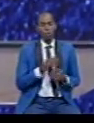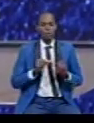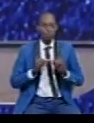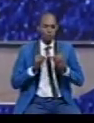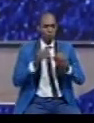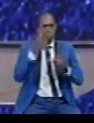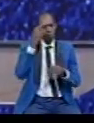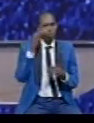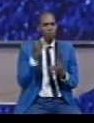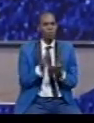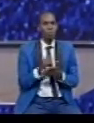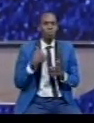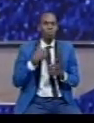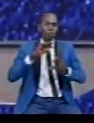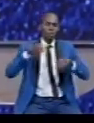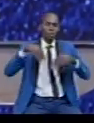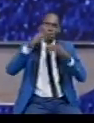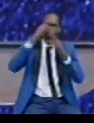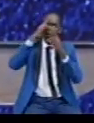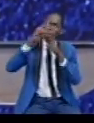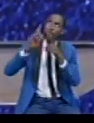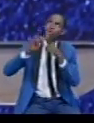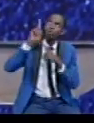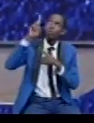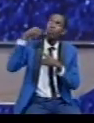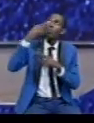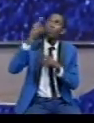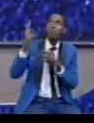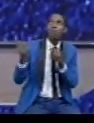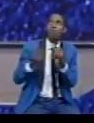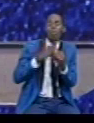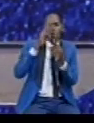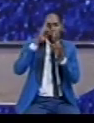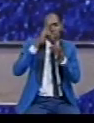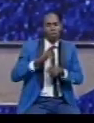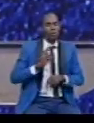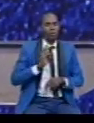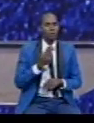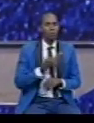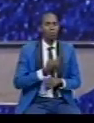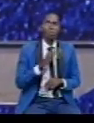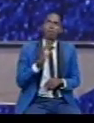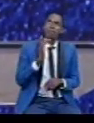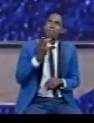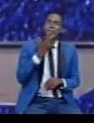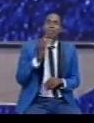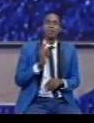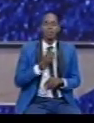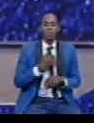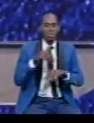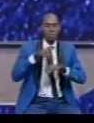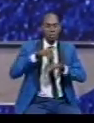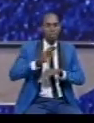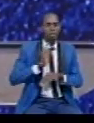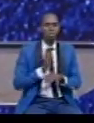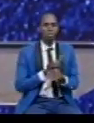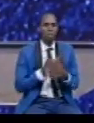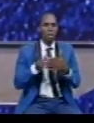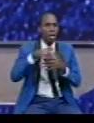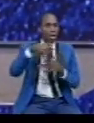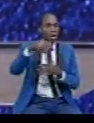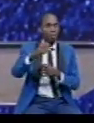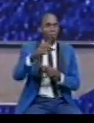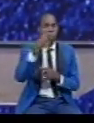God, who has honored us, who has favored us, and who has sent us forth. Because of